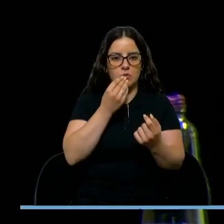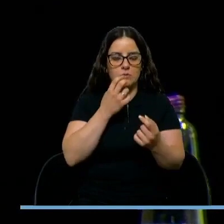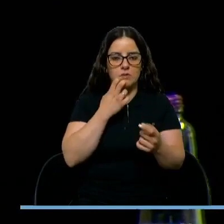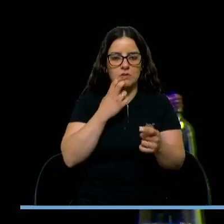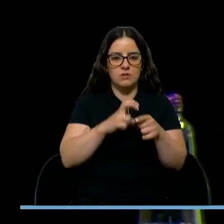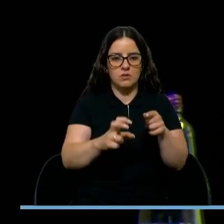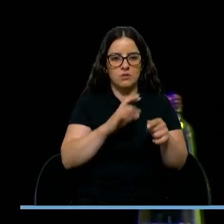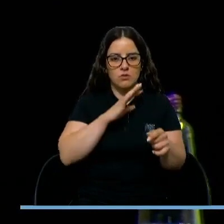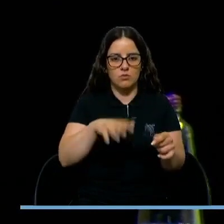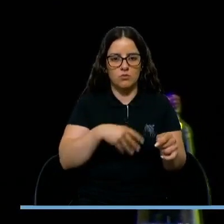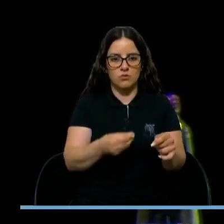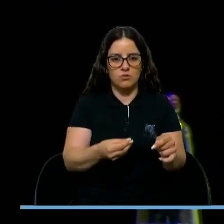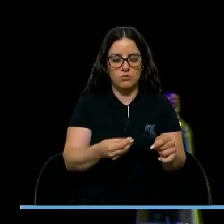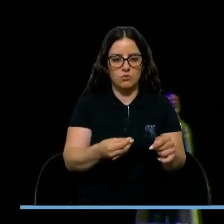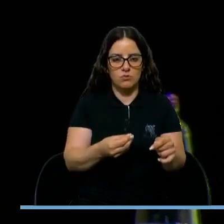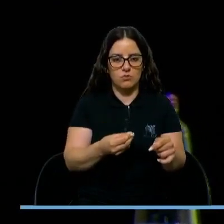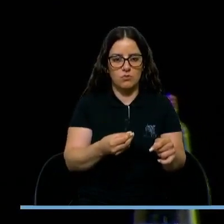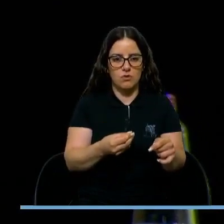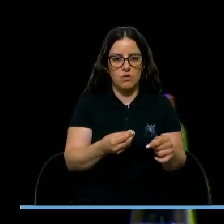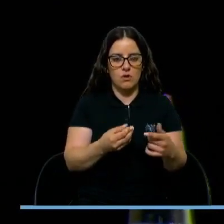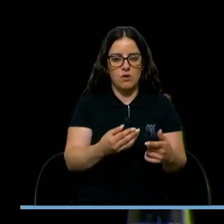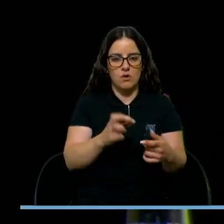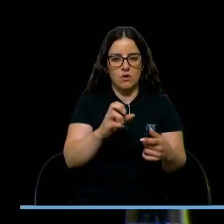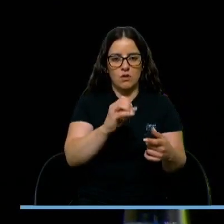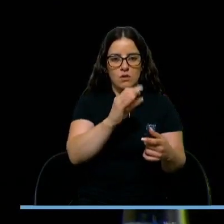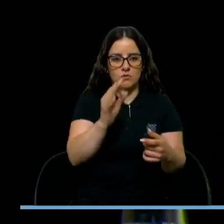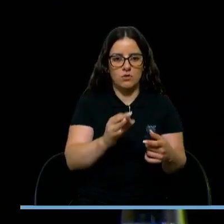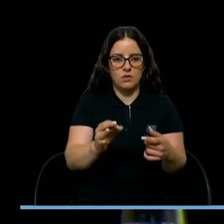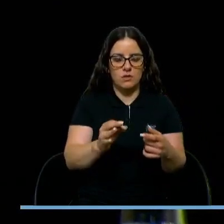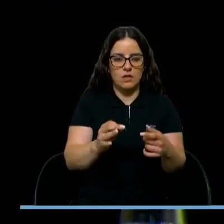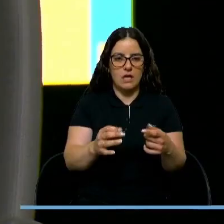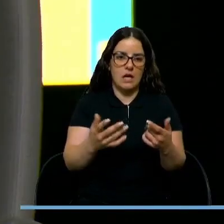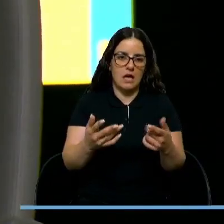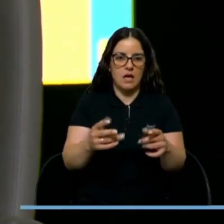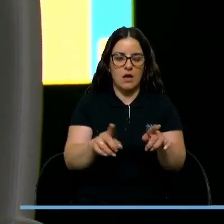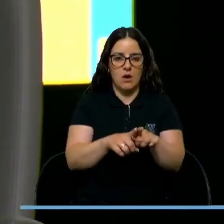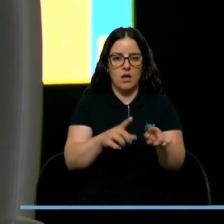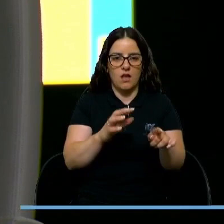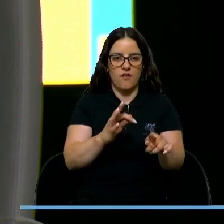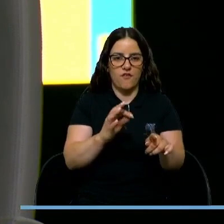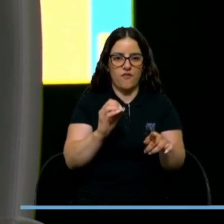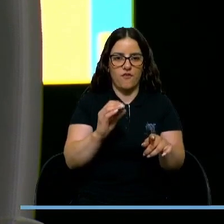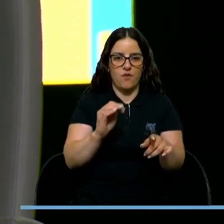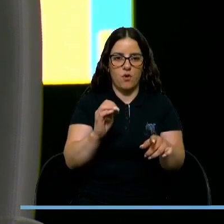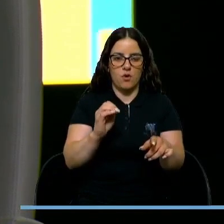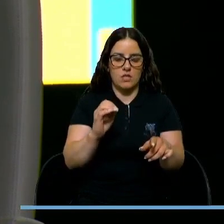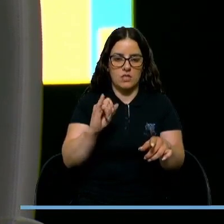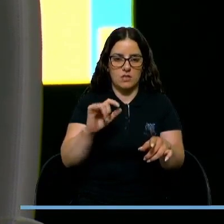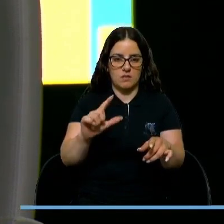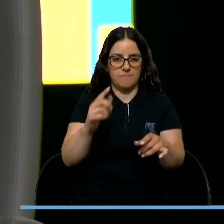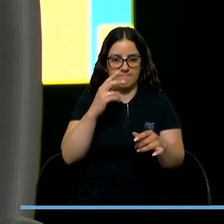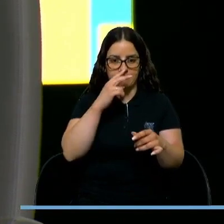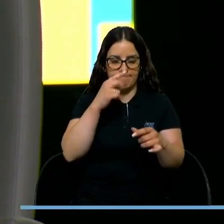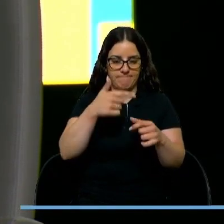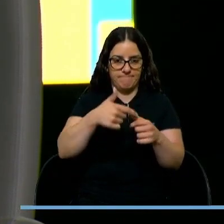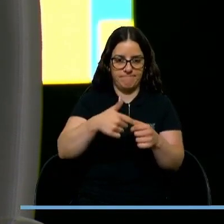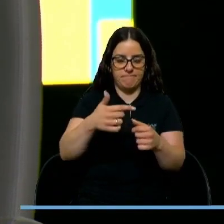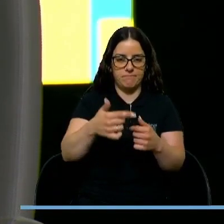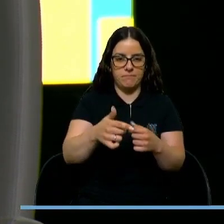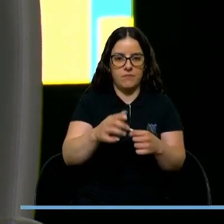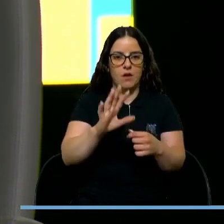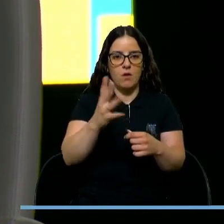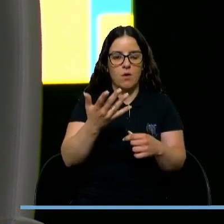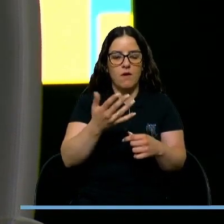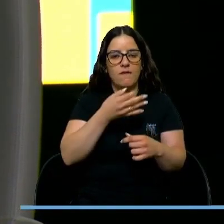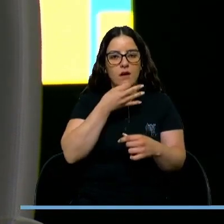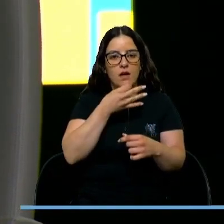the world's energy consumption, 80% is based on fossil. So along these lines, when we speak